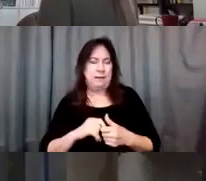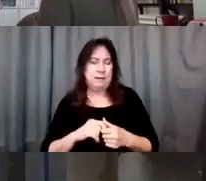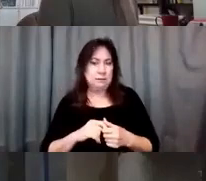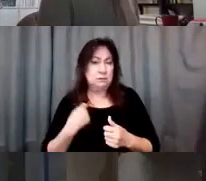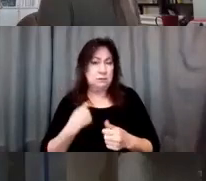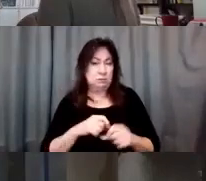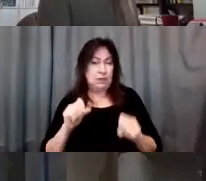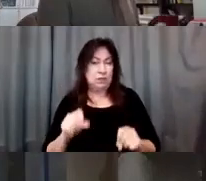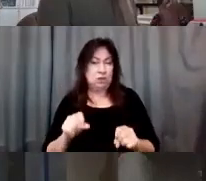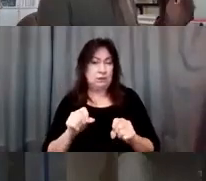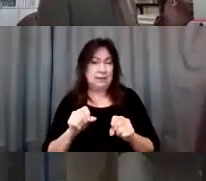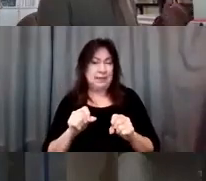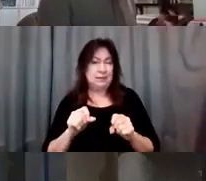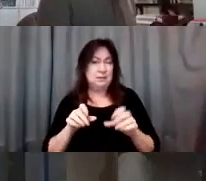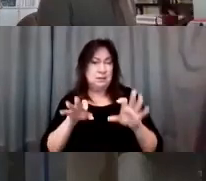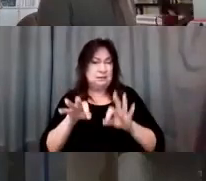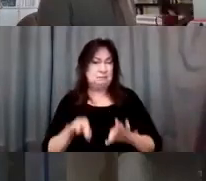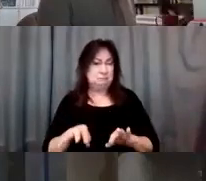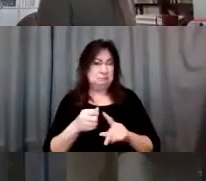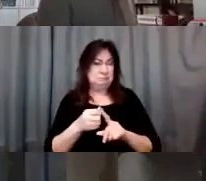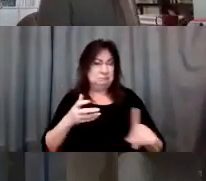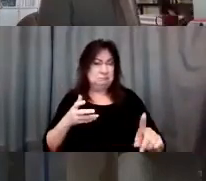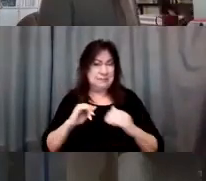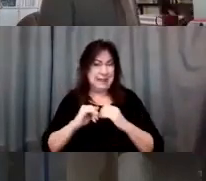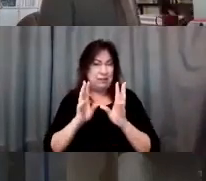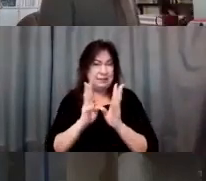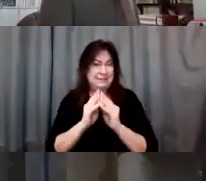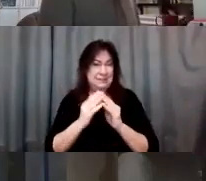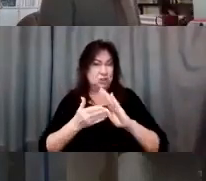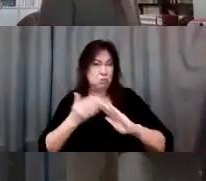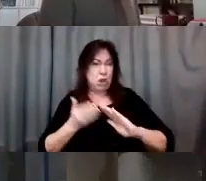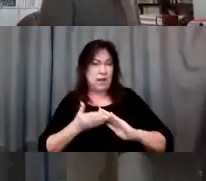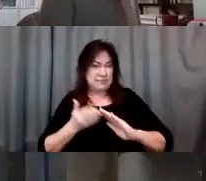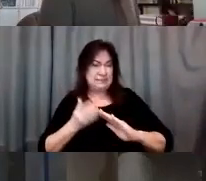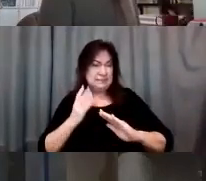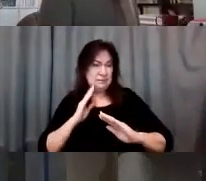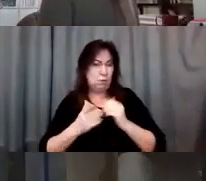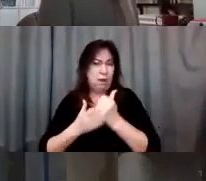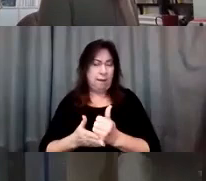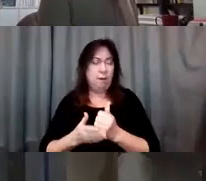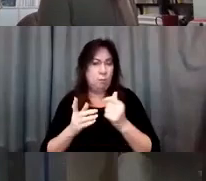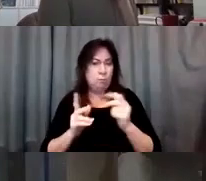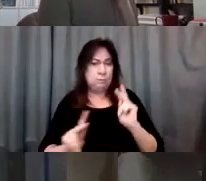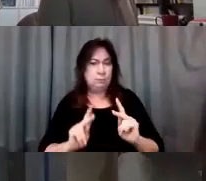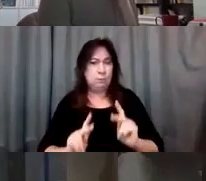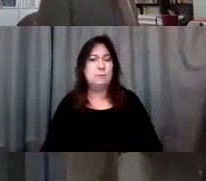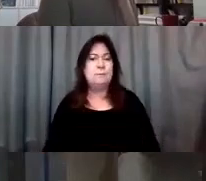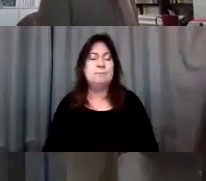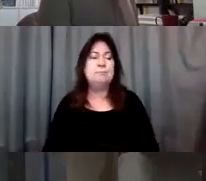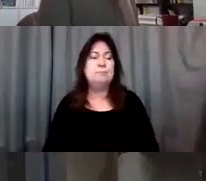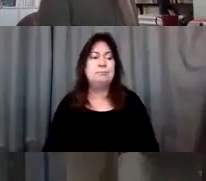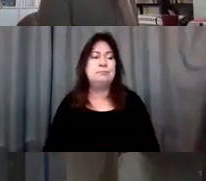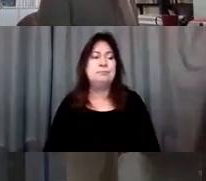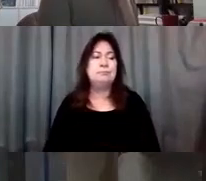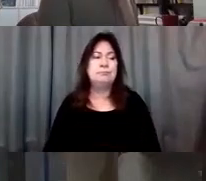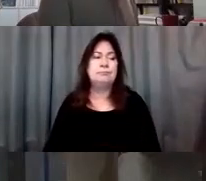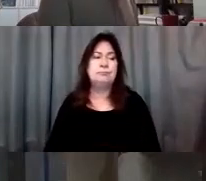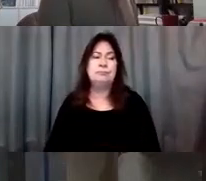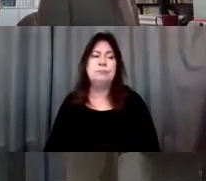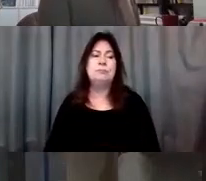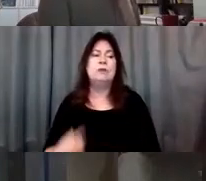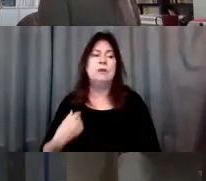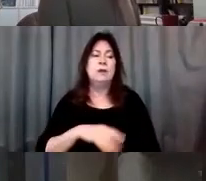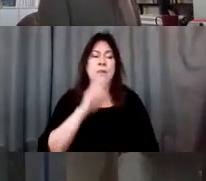could get a breakdown of how the session should run, I think that would be helpful for everybody. Right, we're going to post that